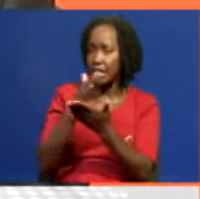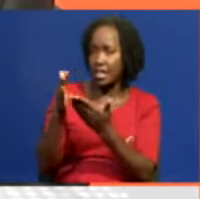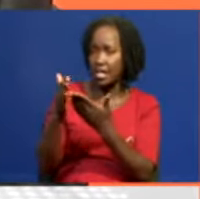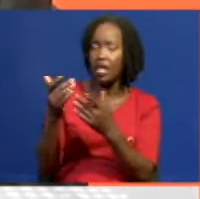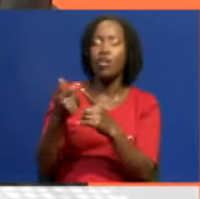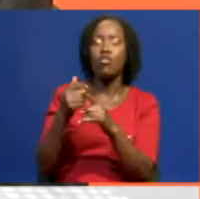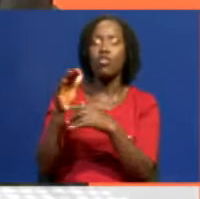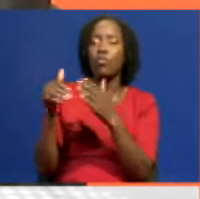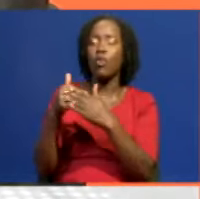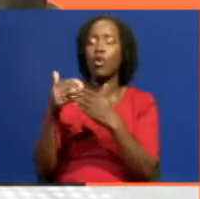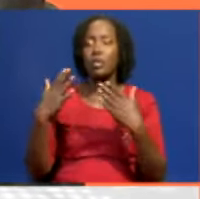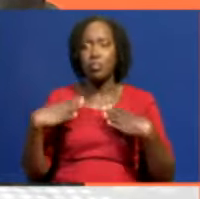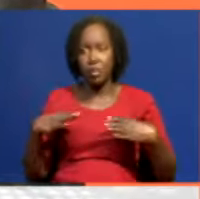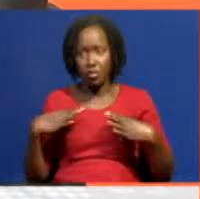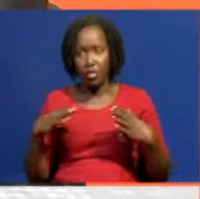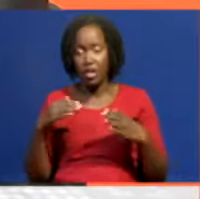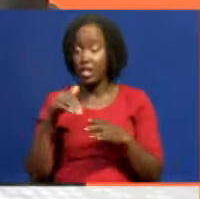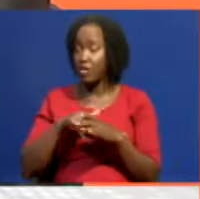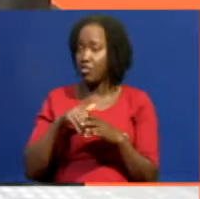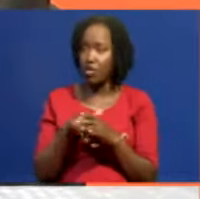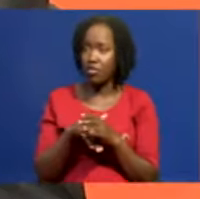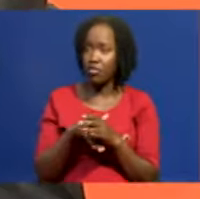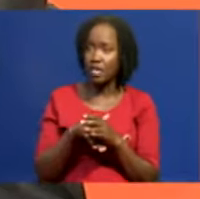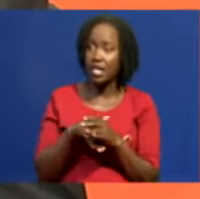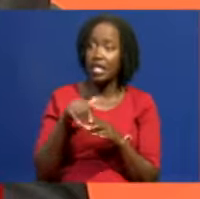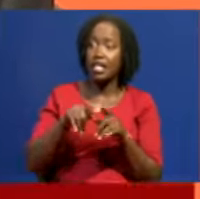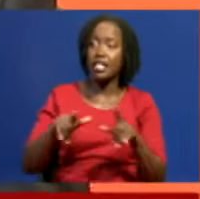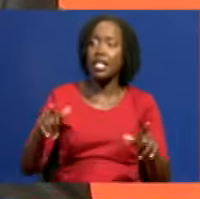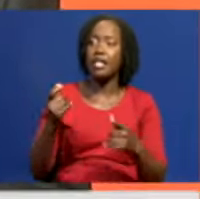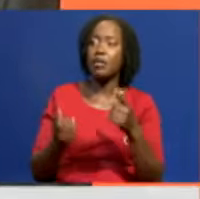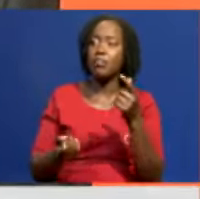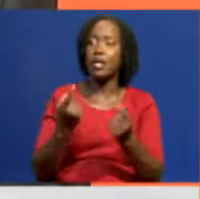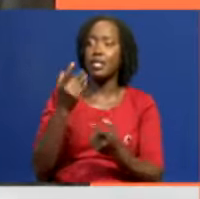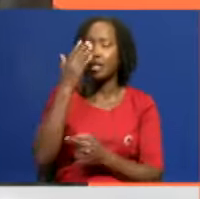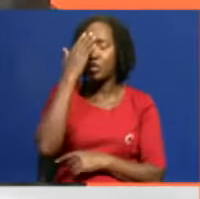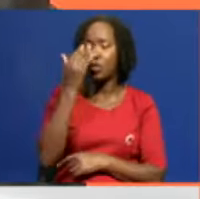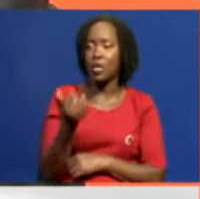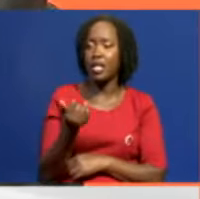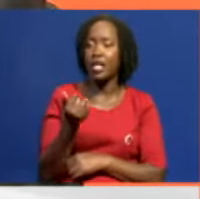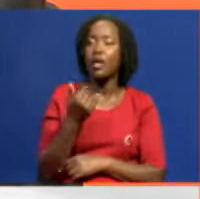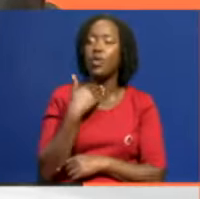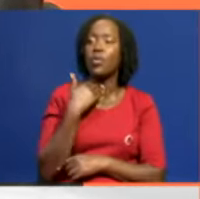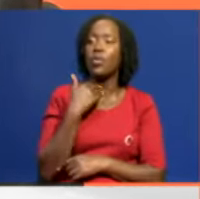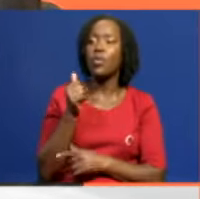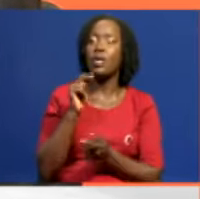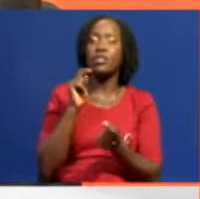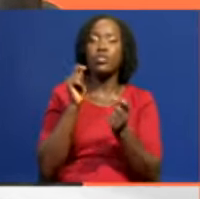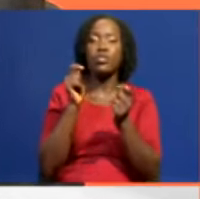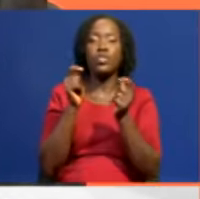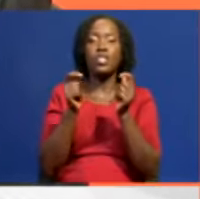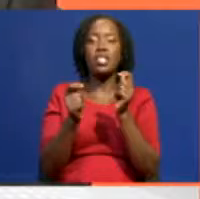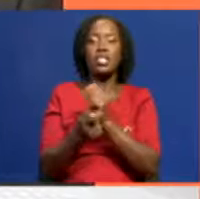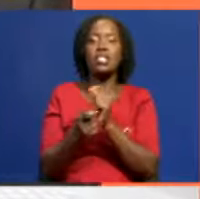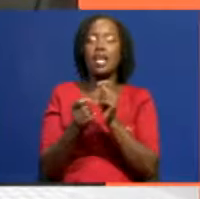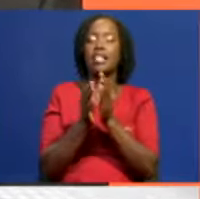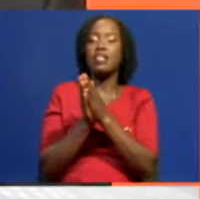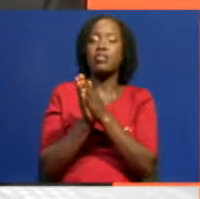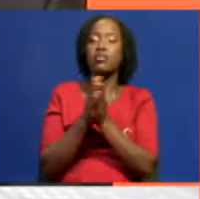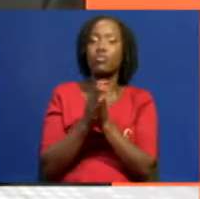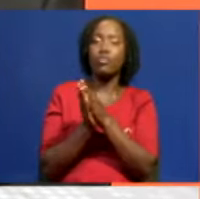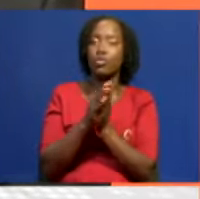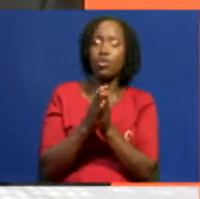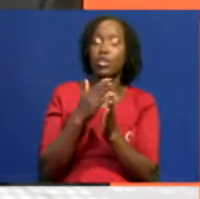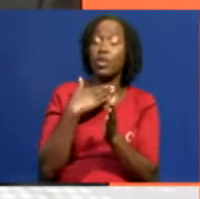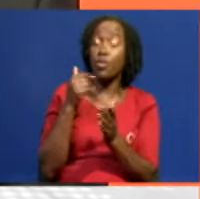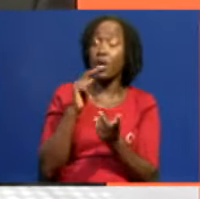from all the people involved in land matters, because we want to change the paradigm shift. We